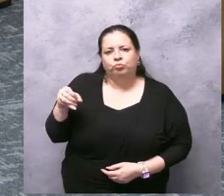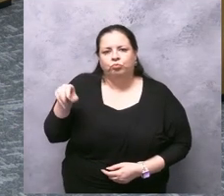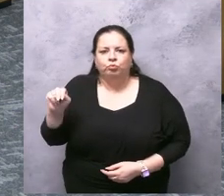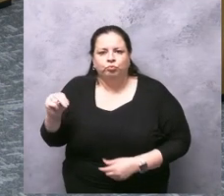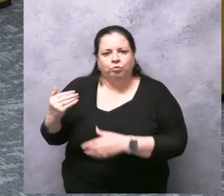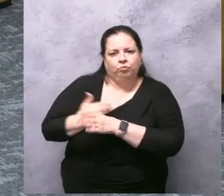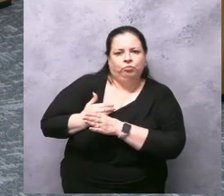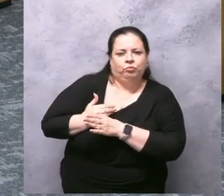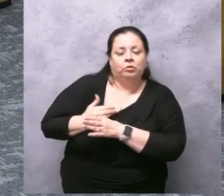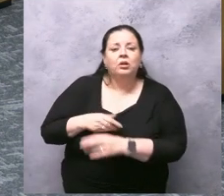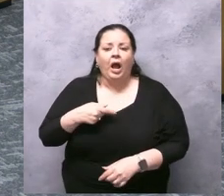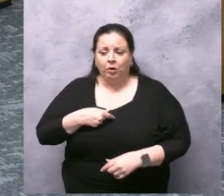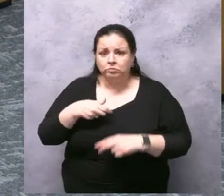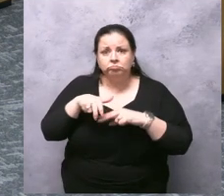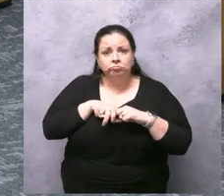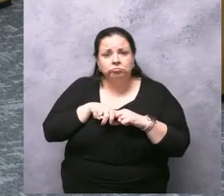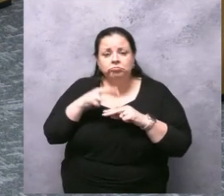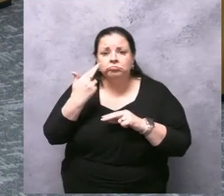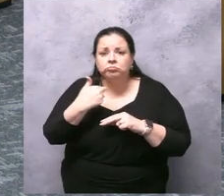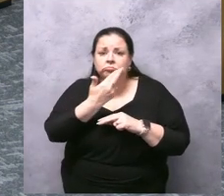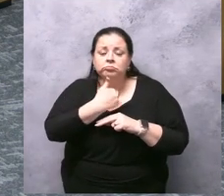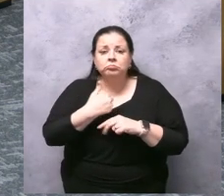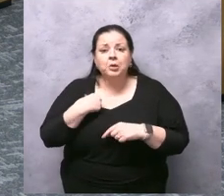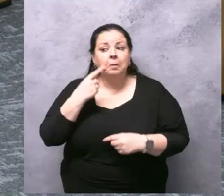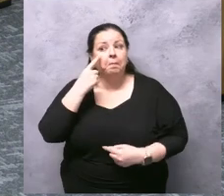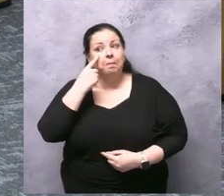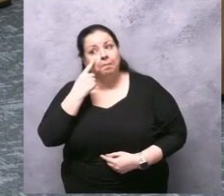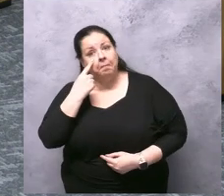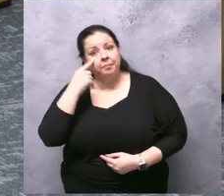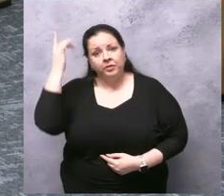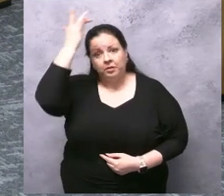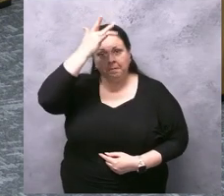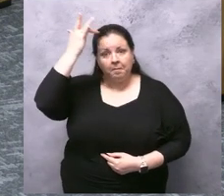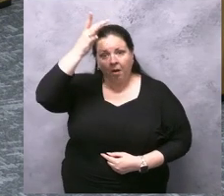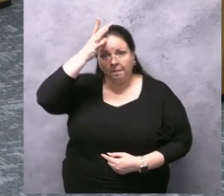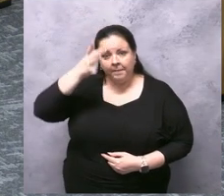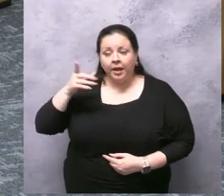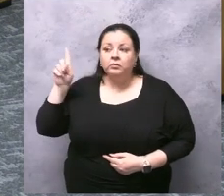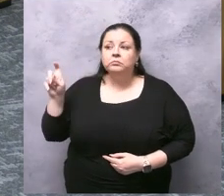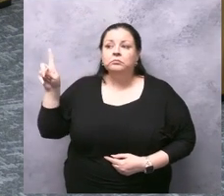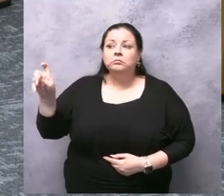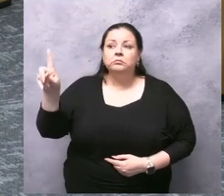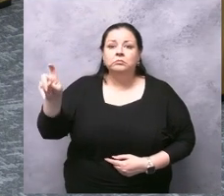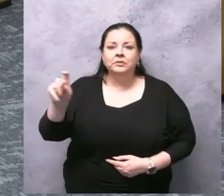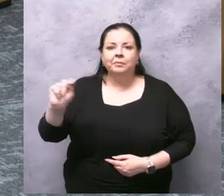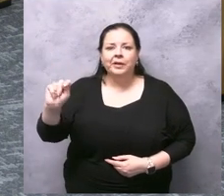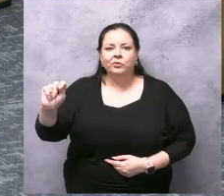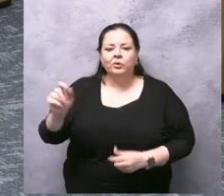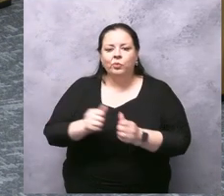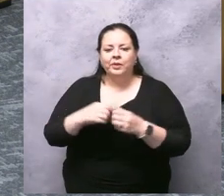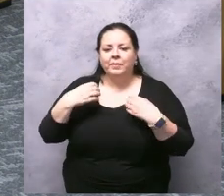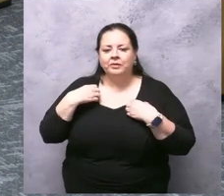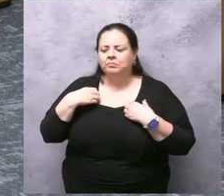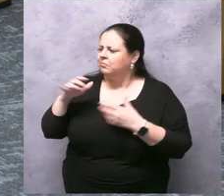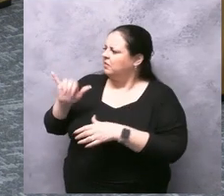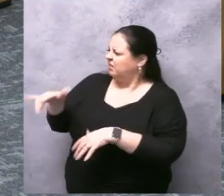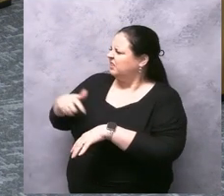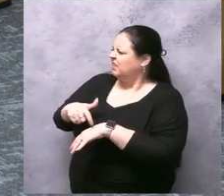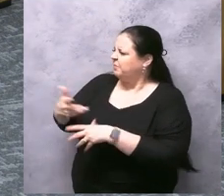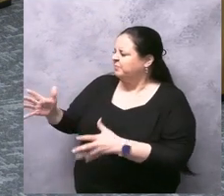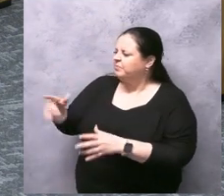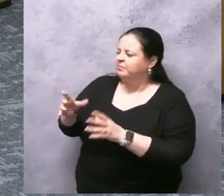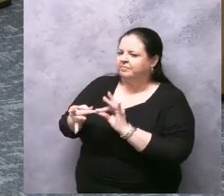was sitting in the restaurant where the meeting was held. I saw the bald man heading to the bathroom with his backpack. That's time. Please conclude your comments. Thank